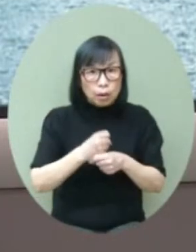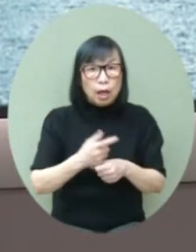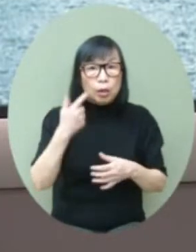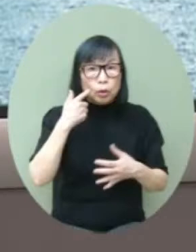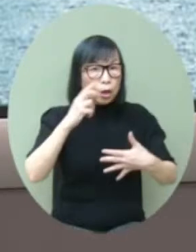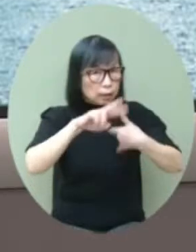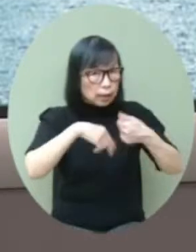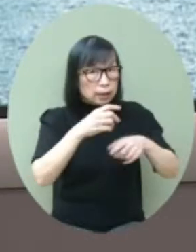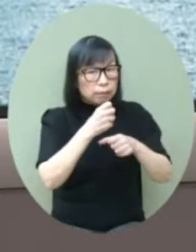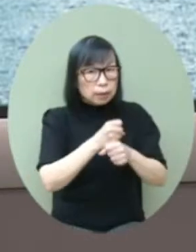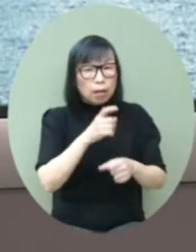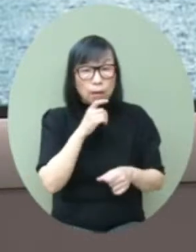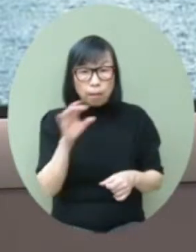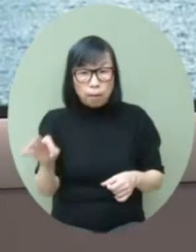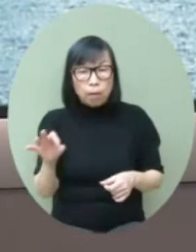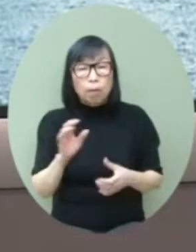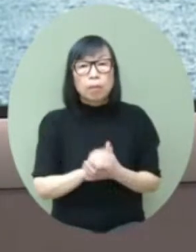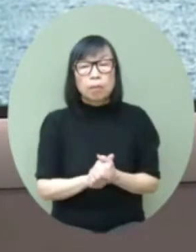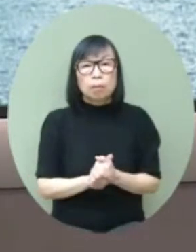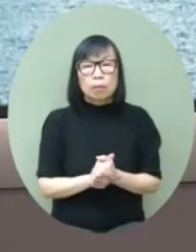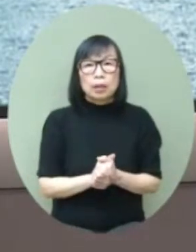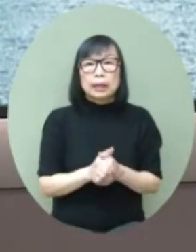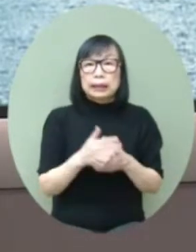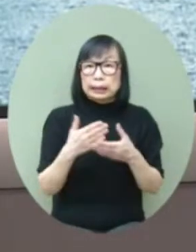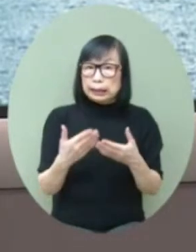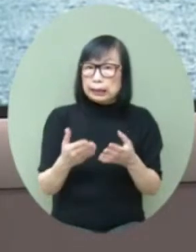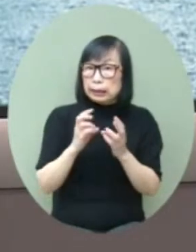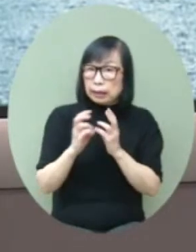confirmed patients, or whether they're undergoing any